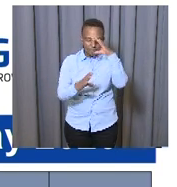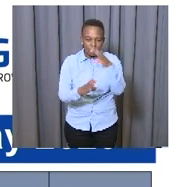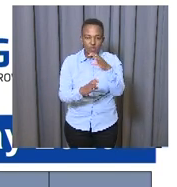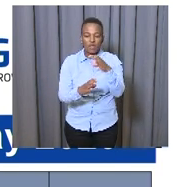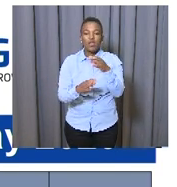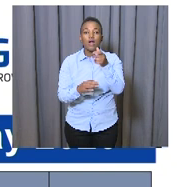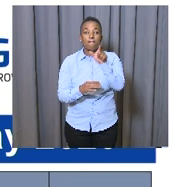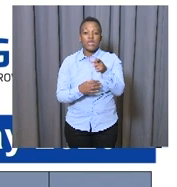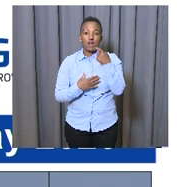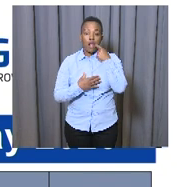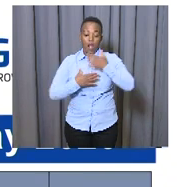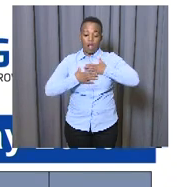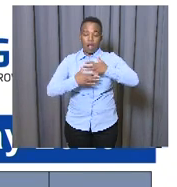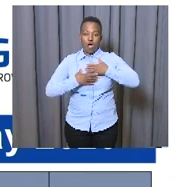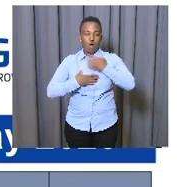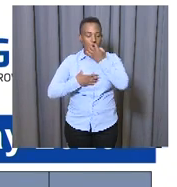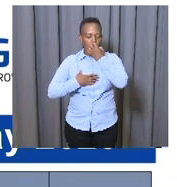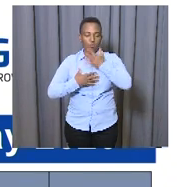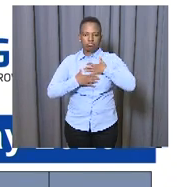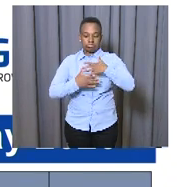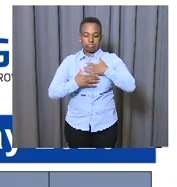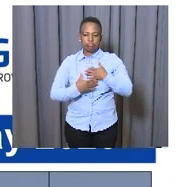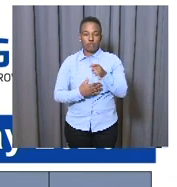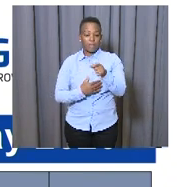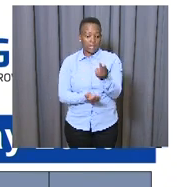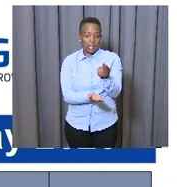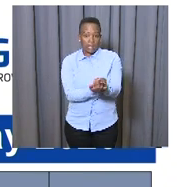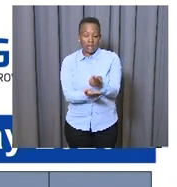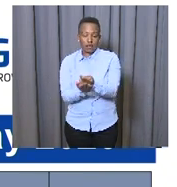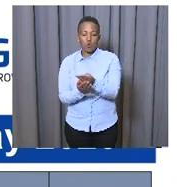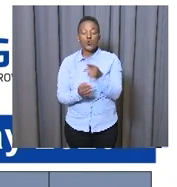ventilation or being oxygenated. We watch that because